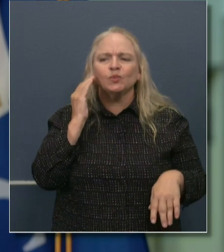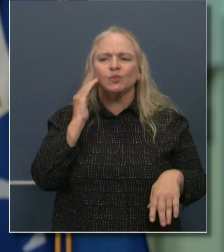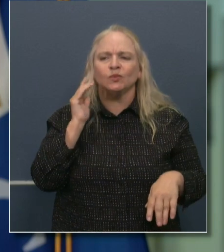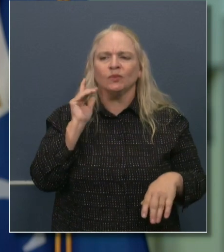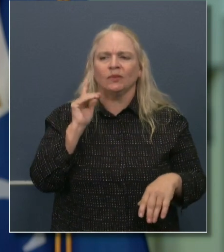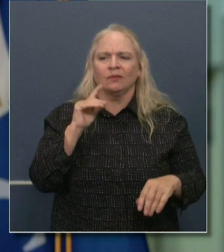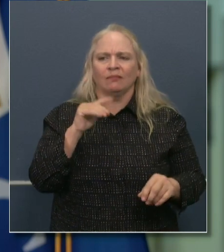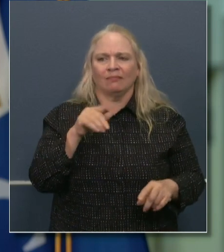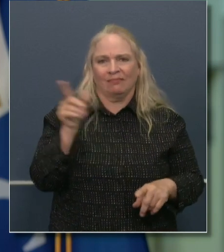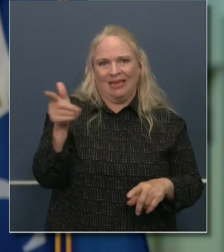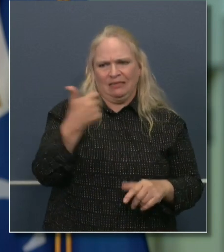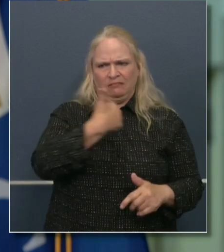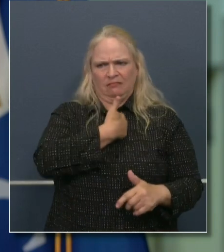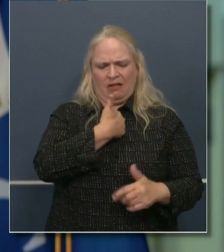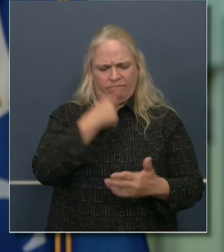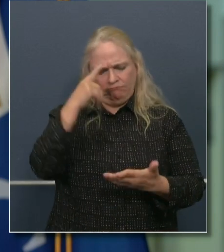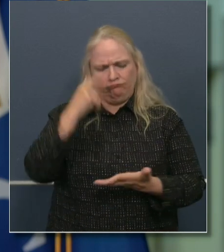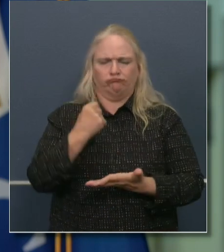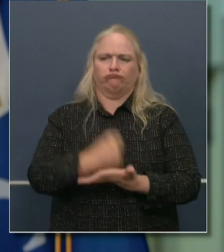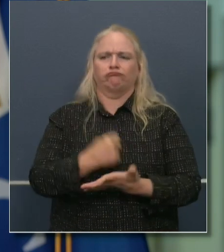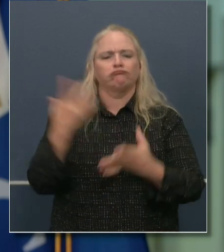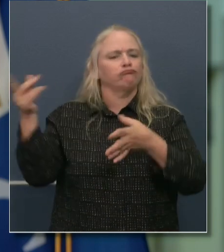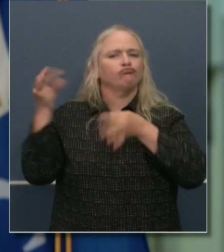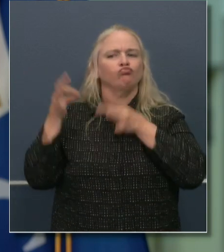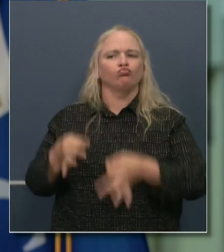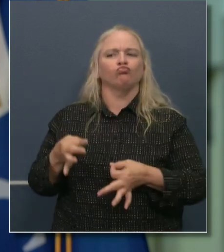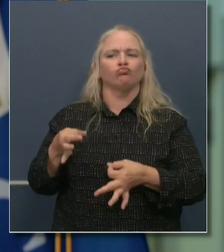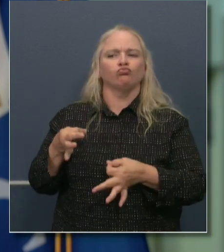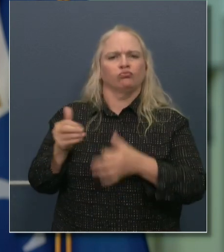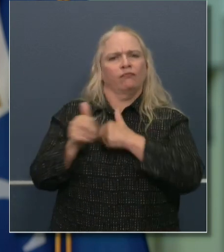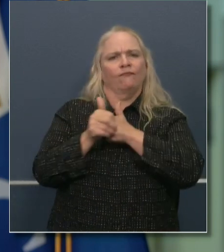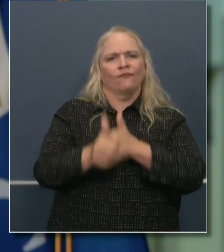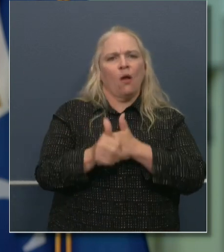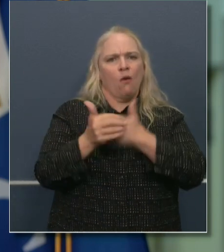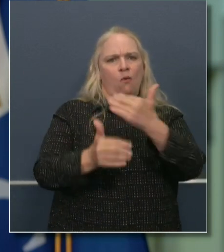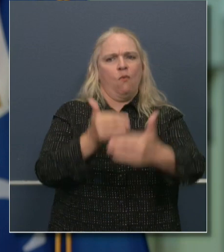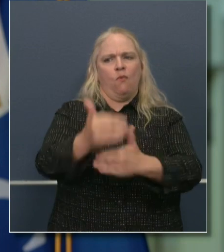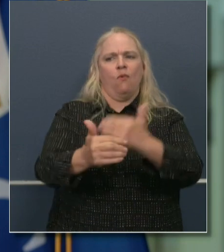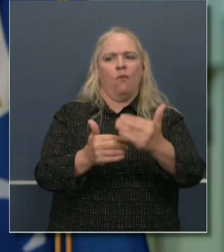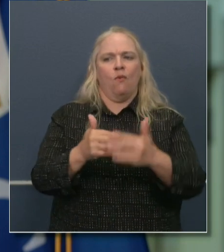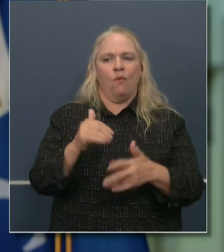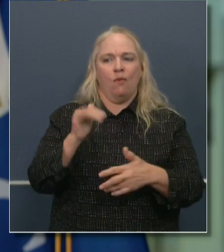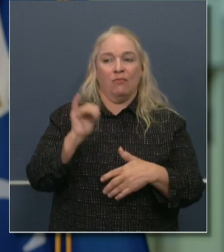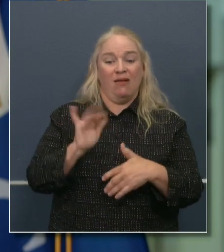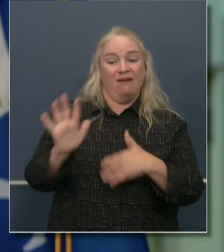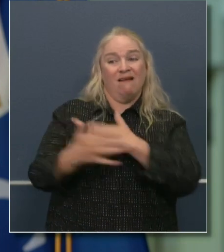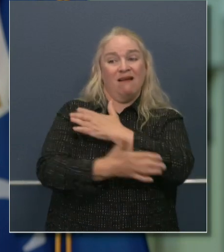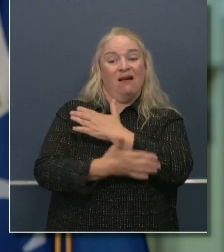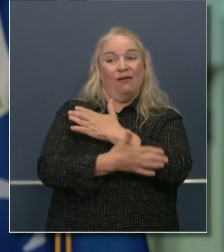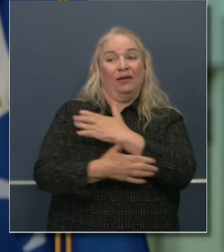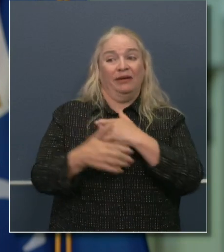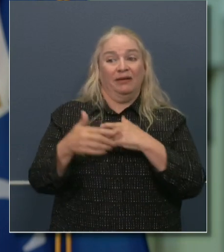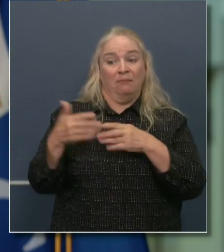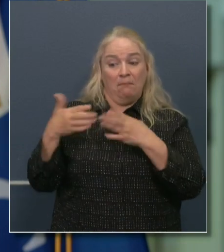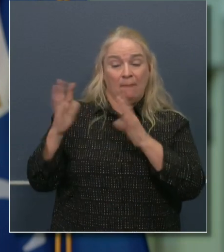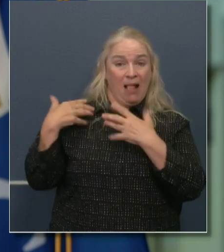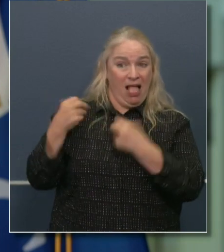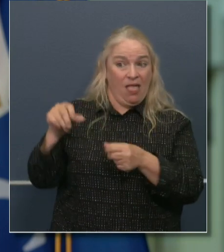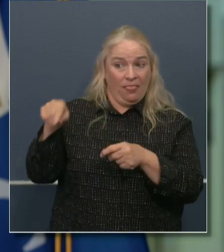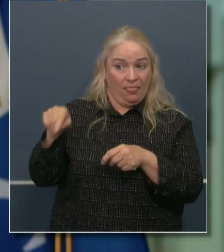attestation process is a give and take between county health directors, with their county board of supervisors, with their hospital